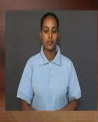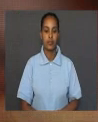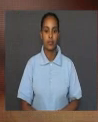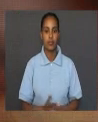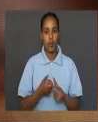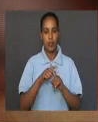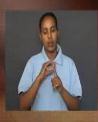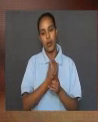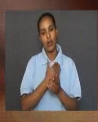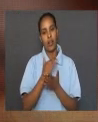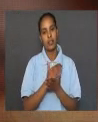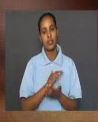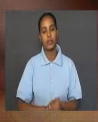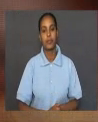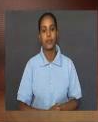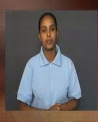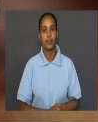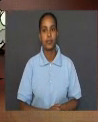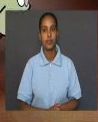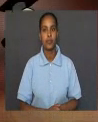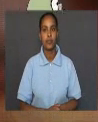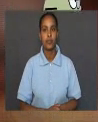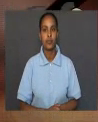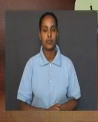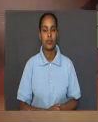Let's get back to our lesson.